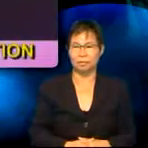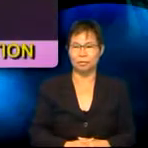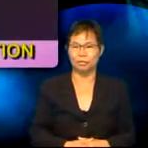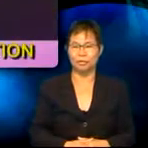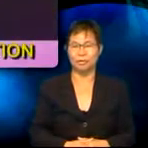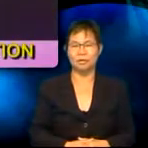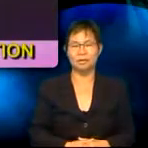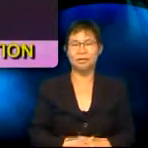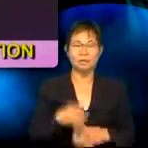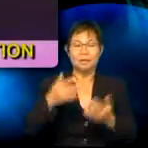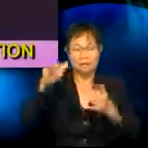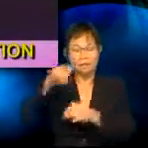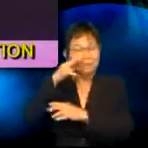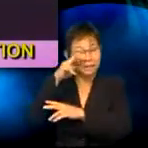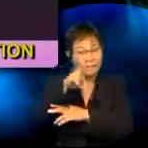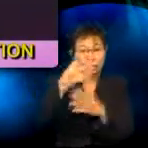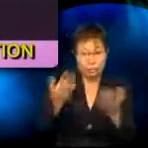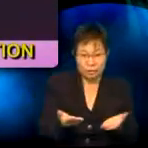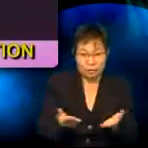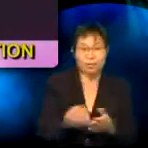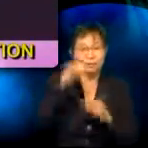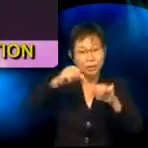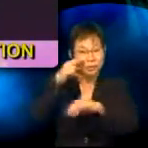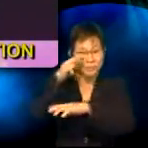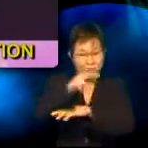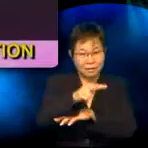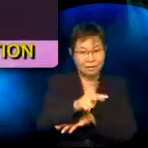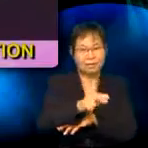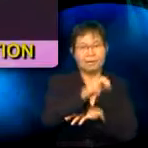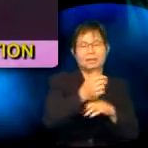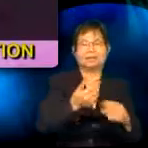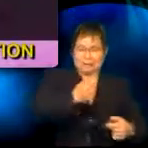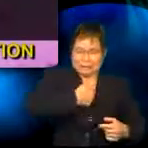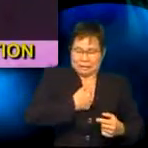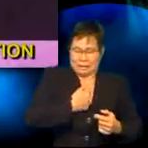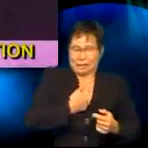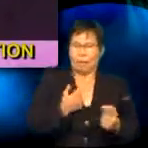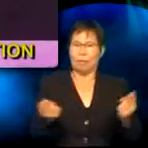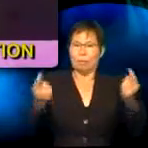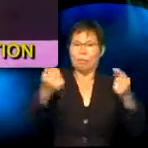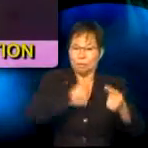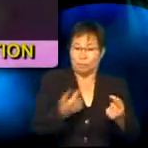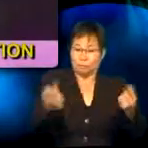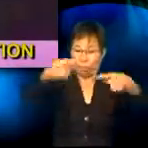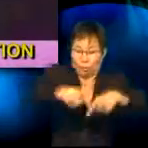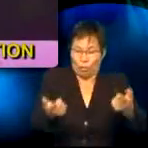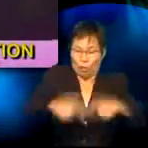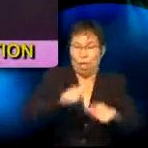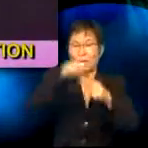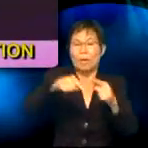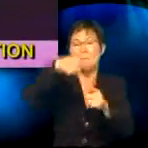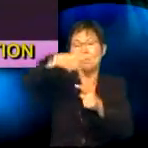Here, take a look at this. You can see that self-pollination occurs when pollen grains